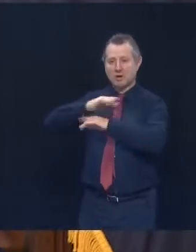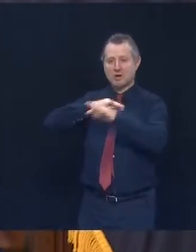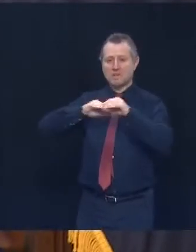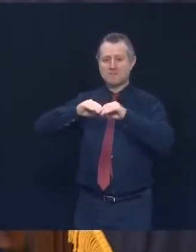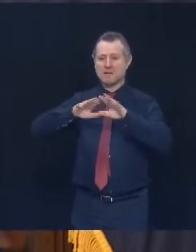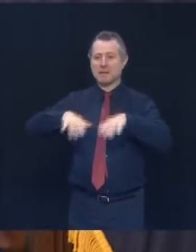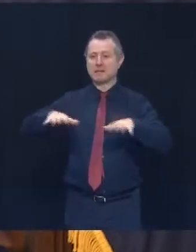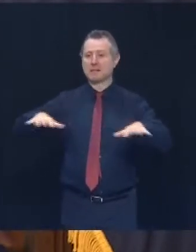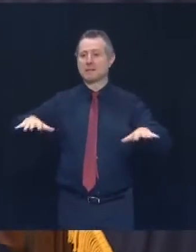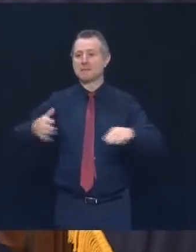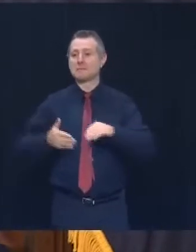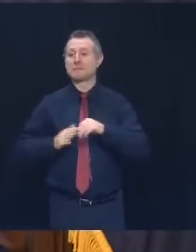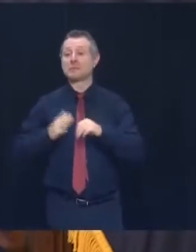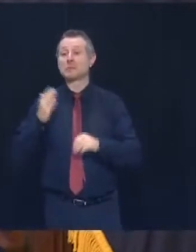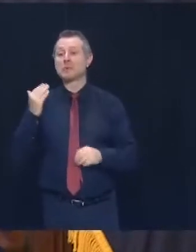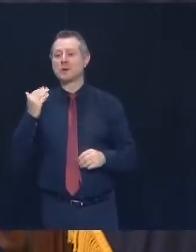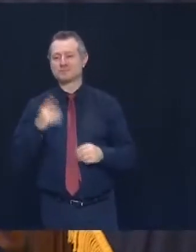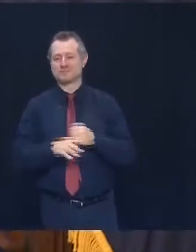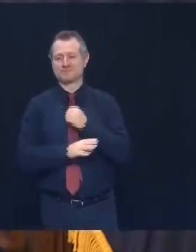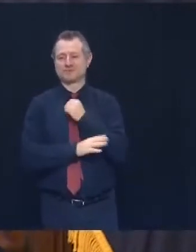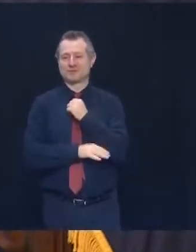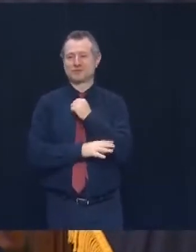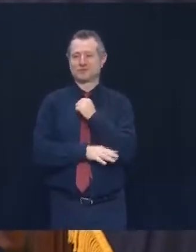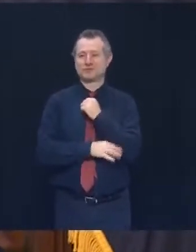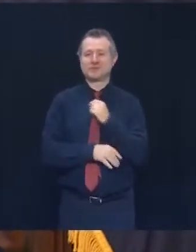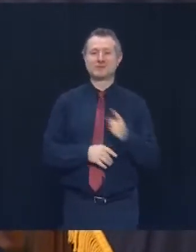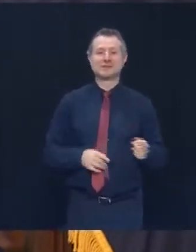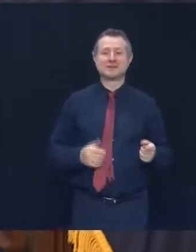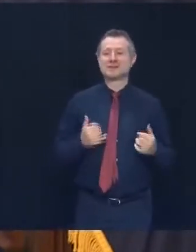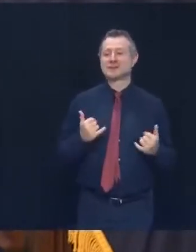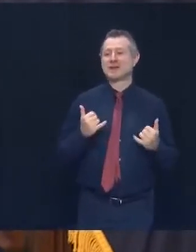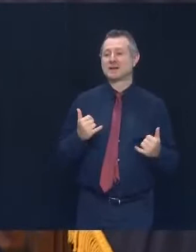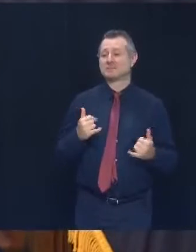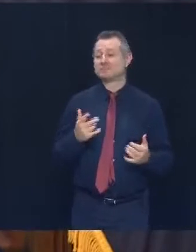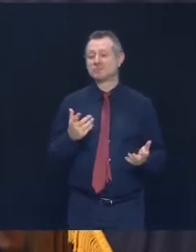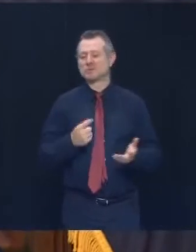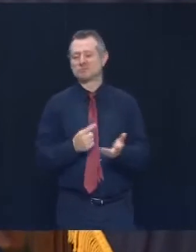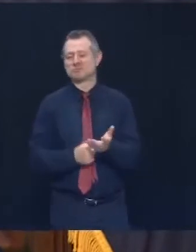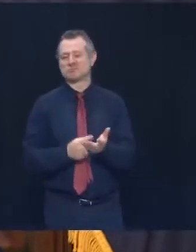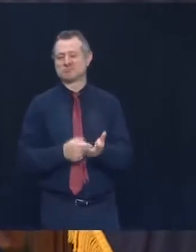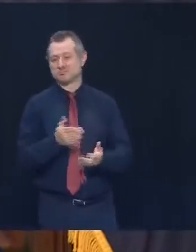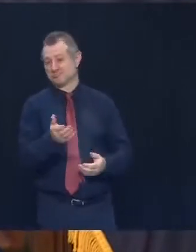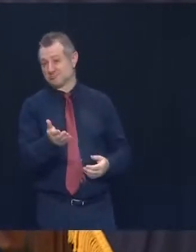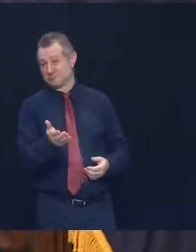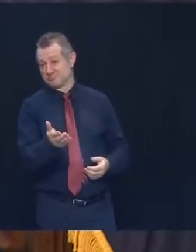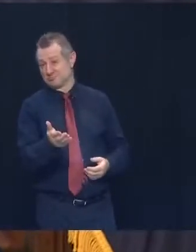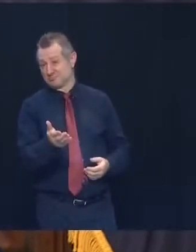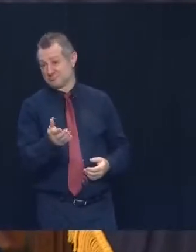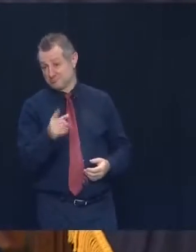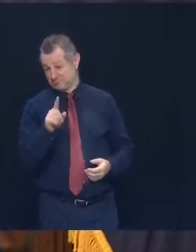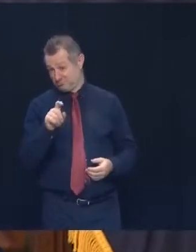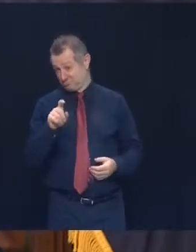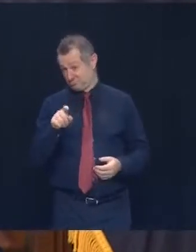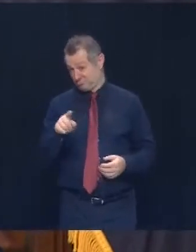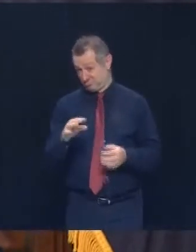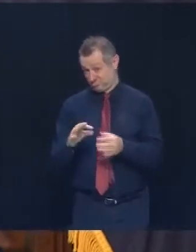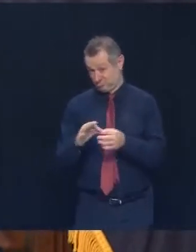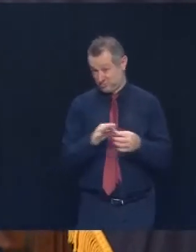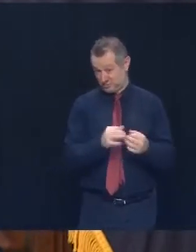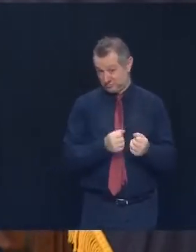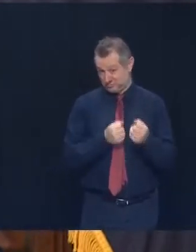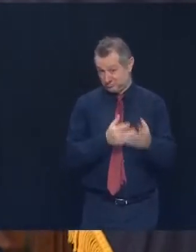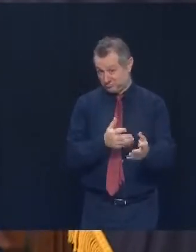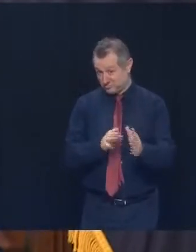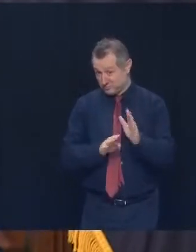The question is it increase? What's the relative increase? Okay, it's